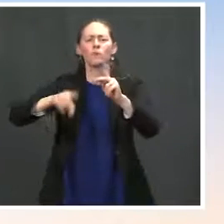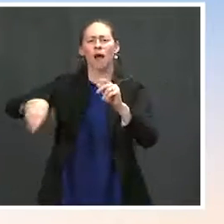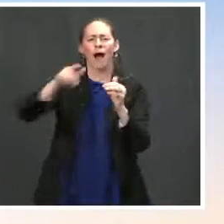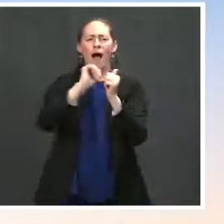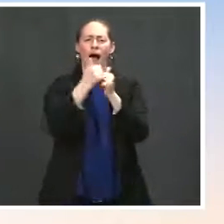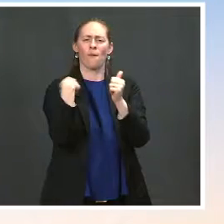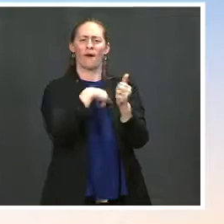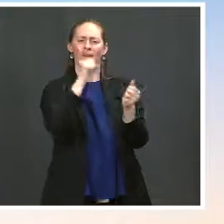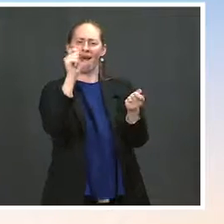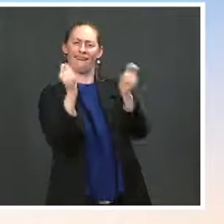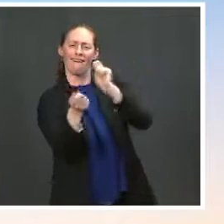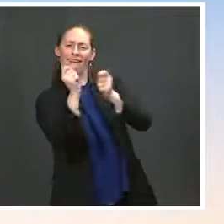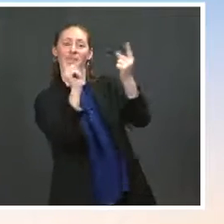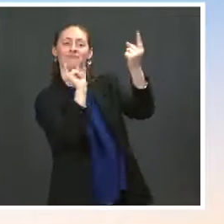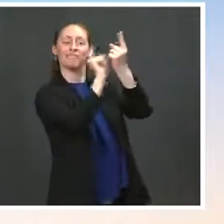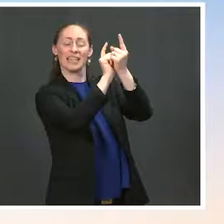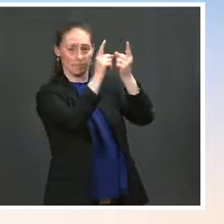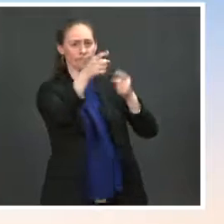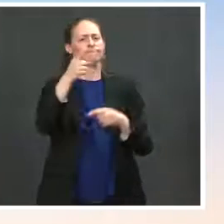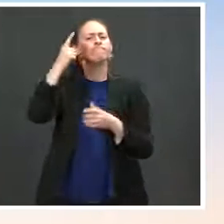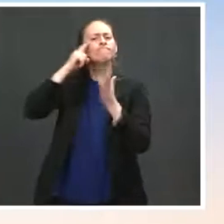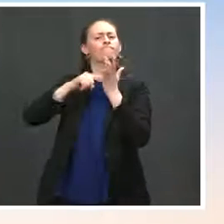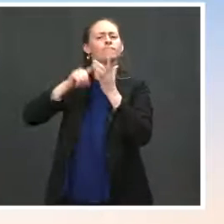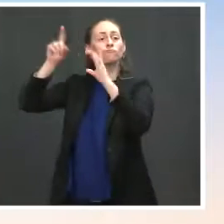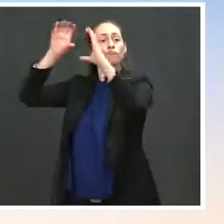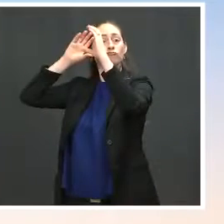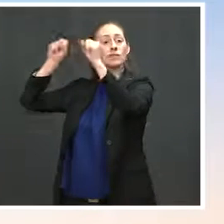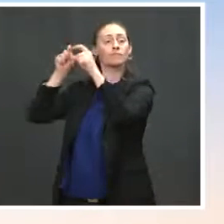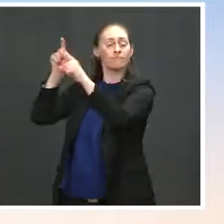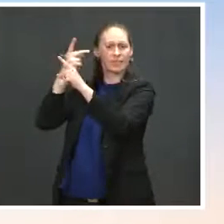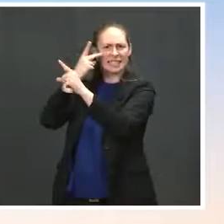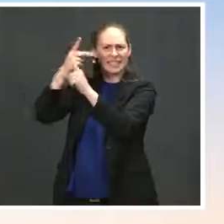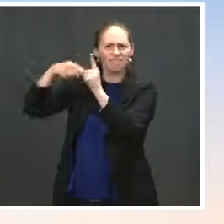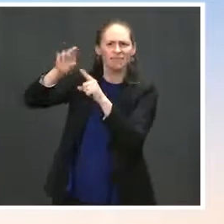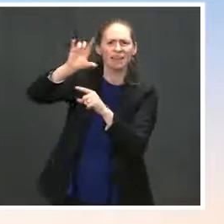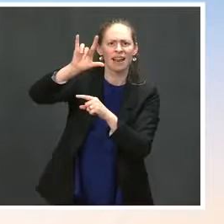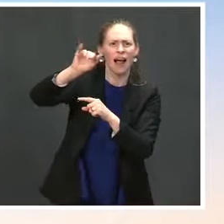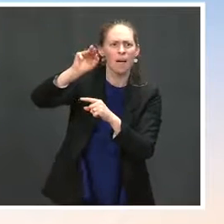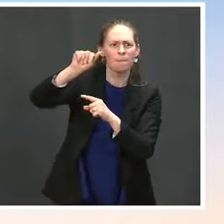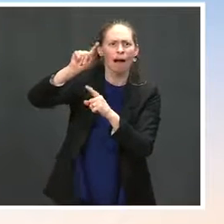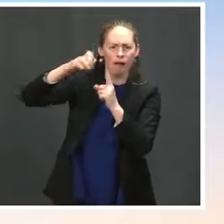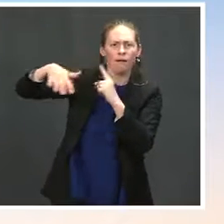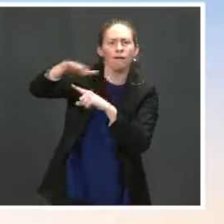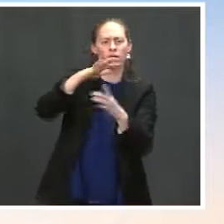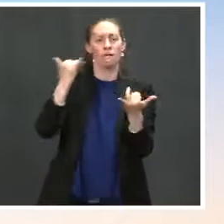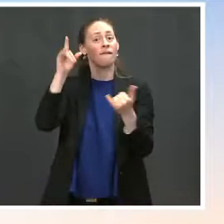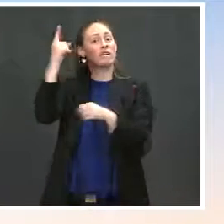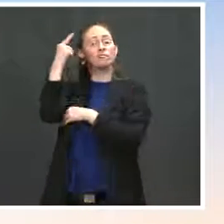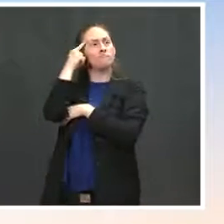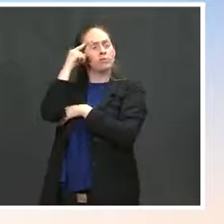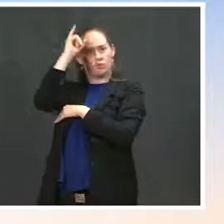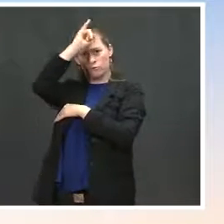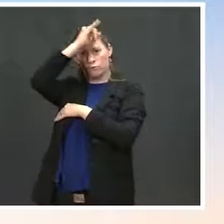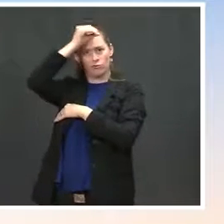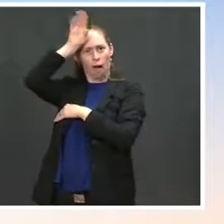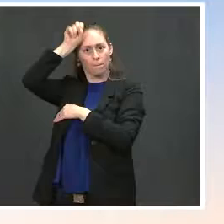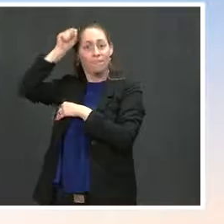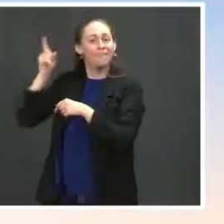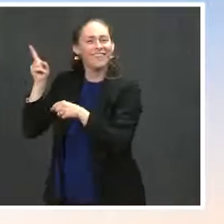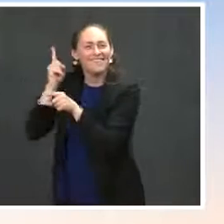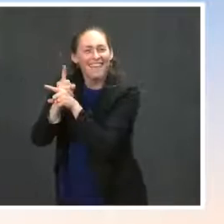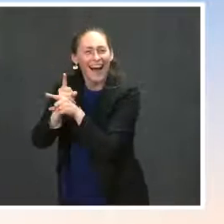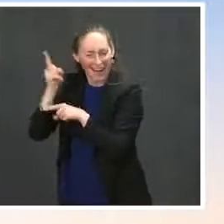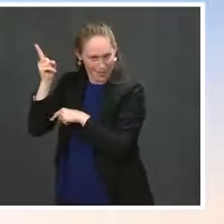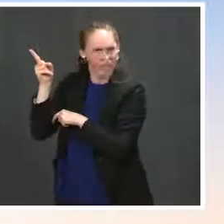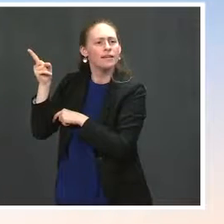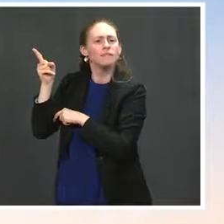when President Biden hears climate, he thinks jobs. And it's no wonder. The work we need to do is not